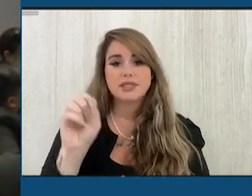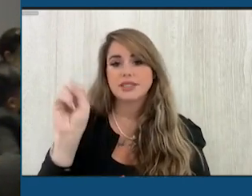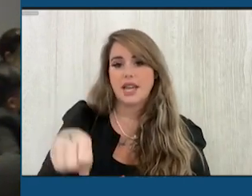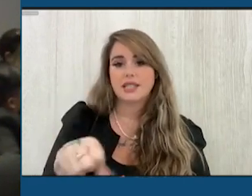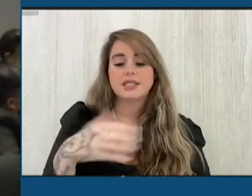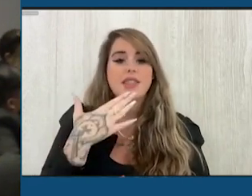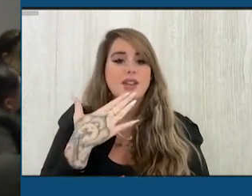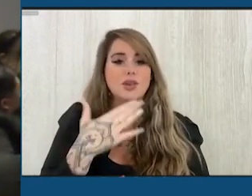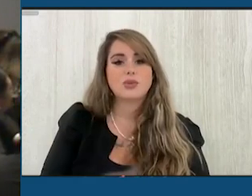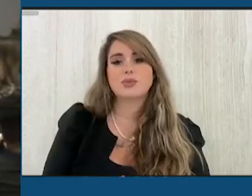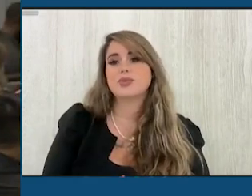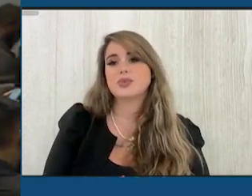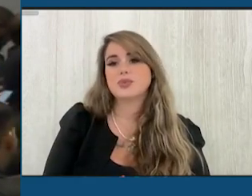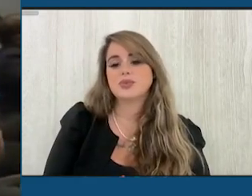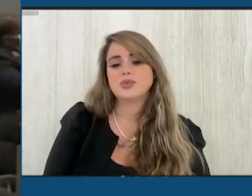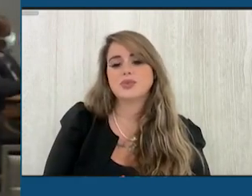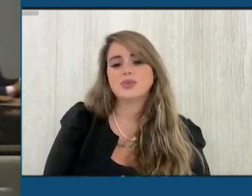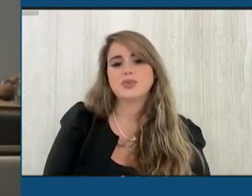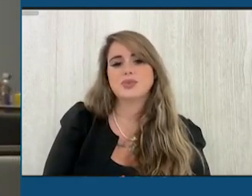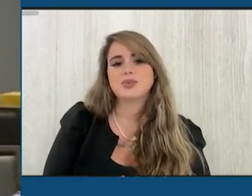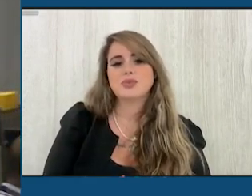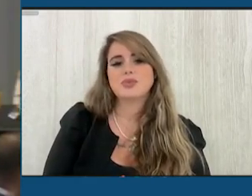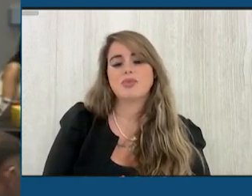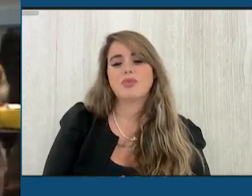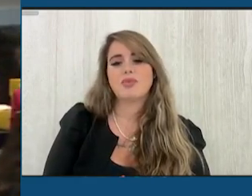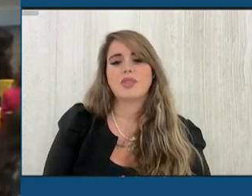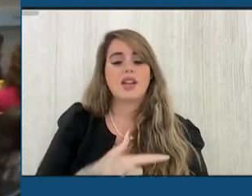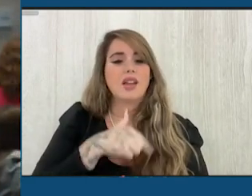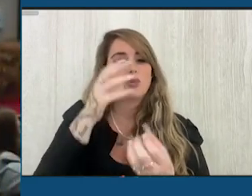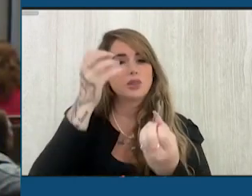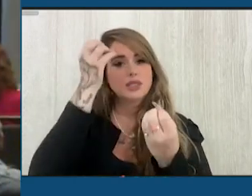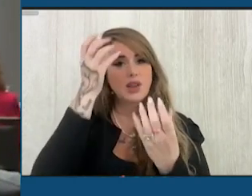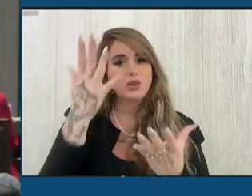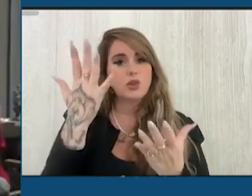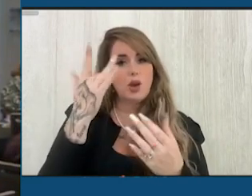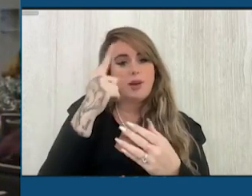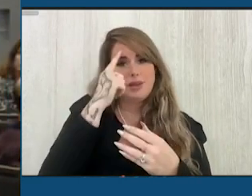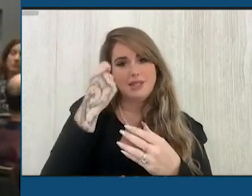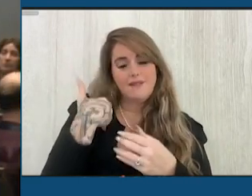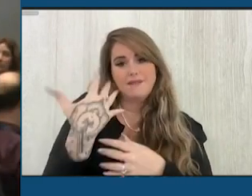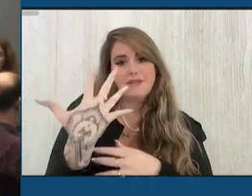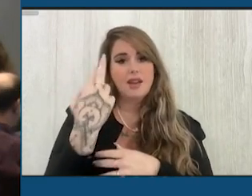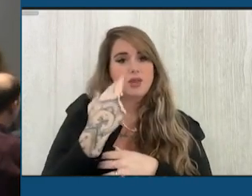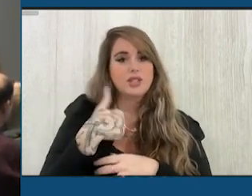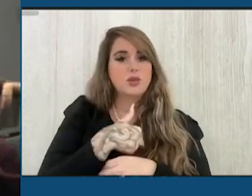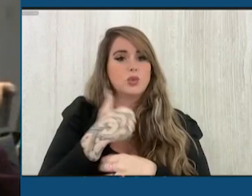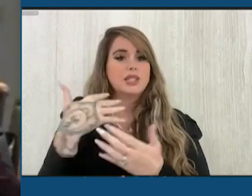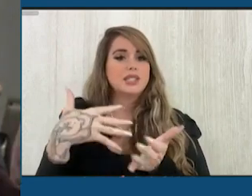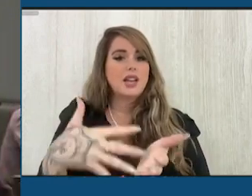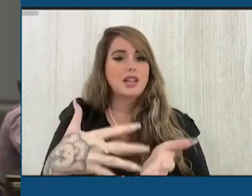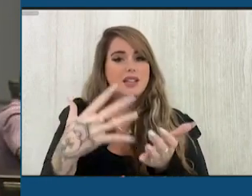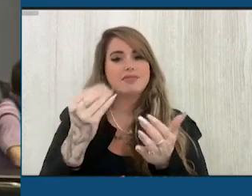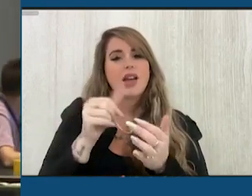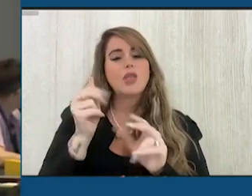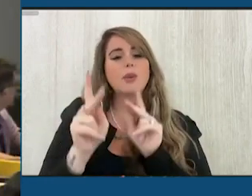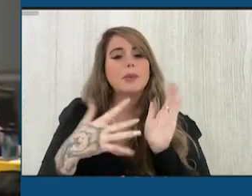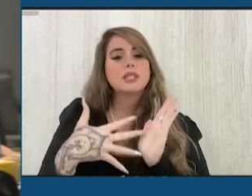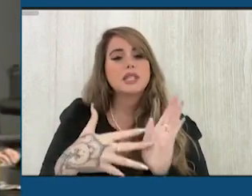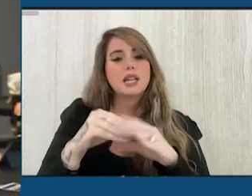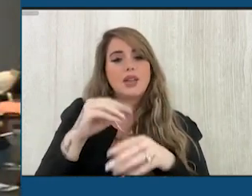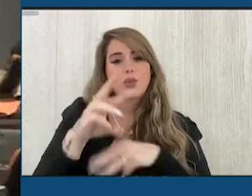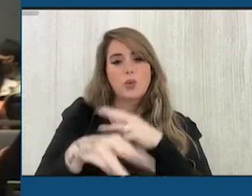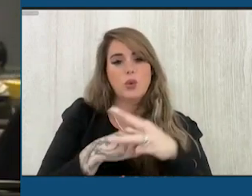you. Now I'll tell you why. There are 5 reasons that we study and other people study in the world. The